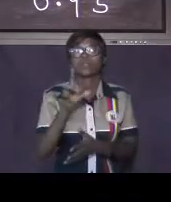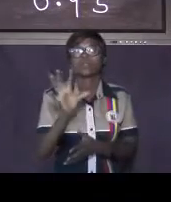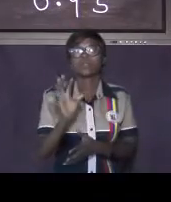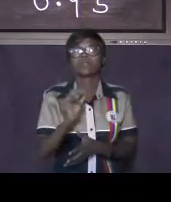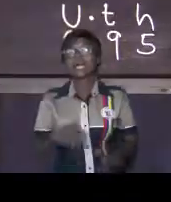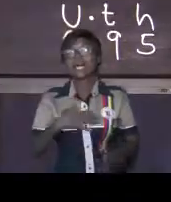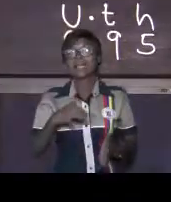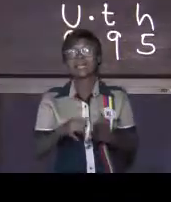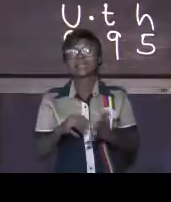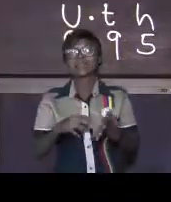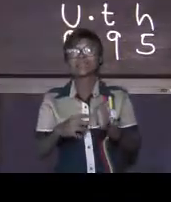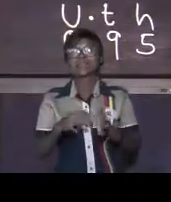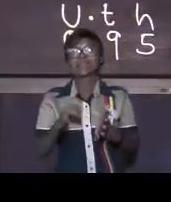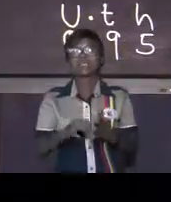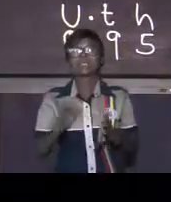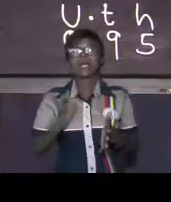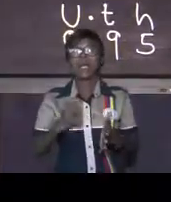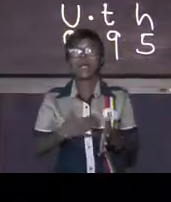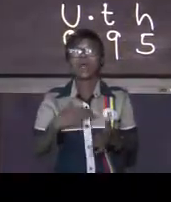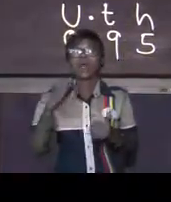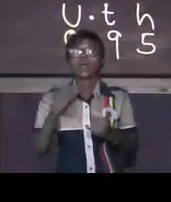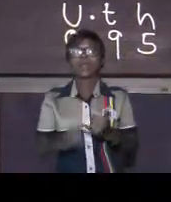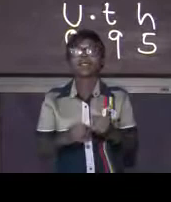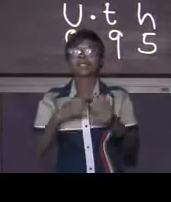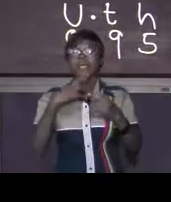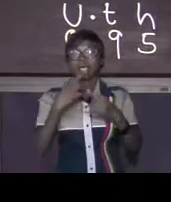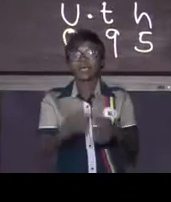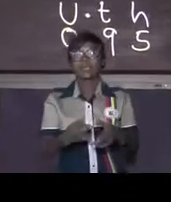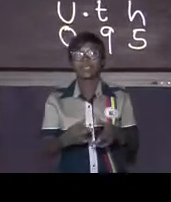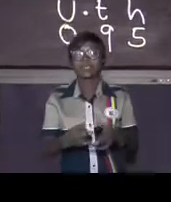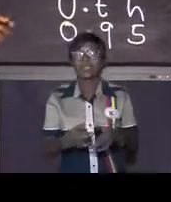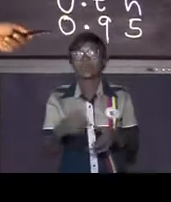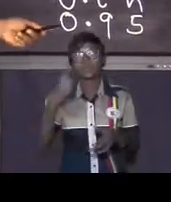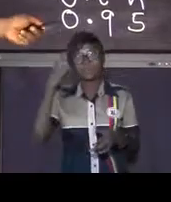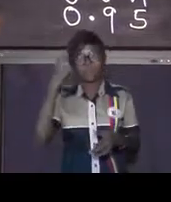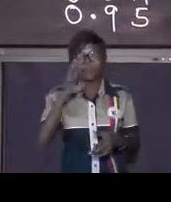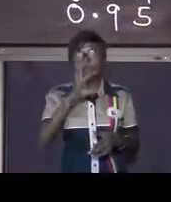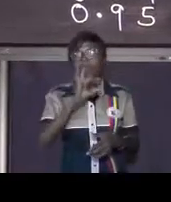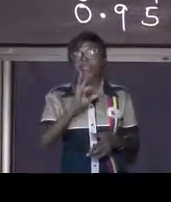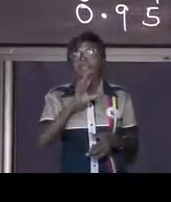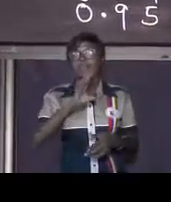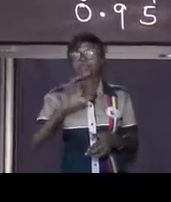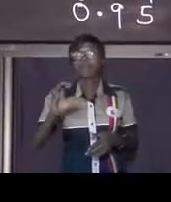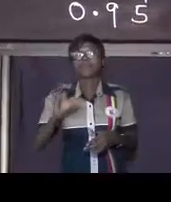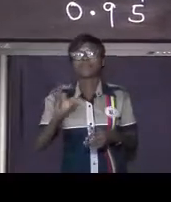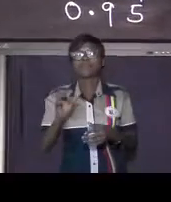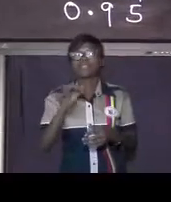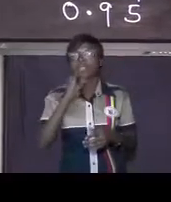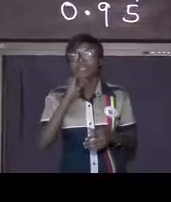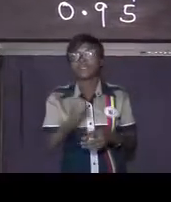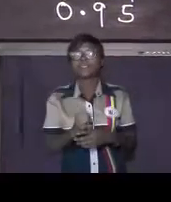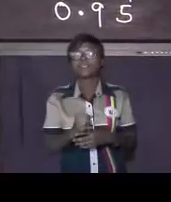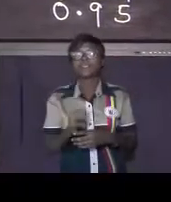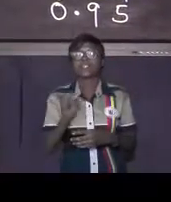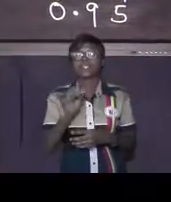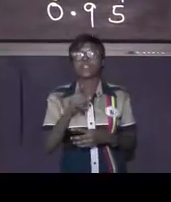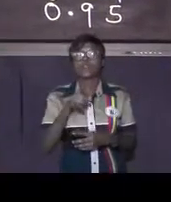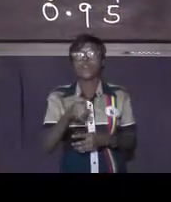0.95, and that means that our final answer for 95 hundredths is 0.95. So I will just write that